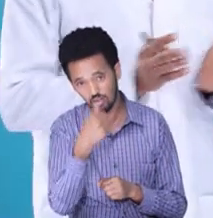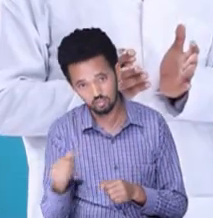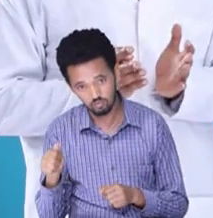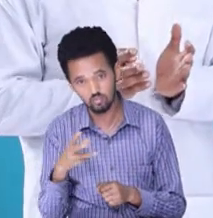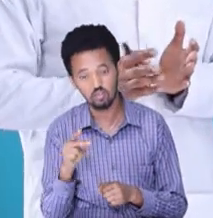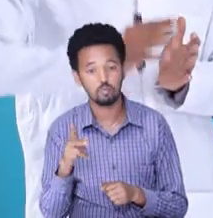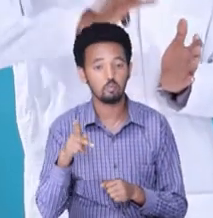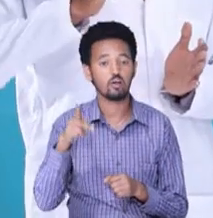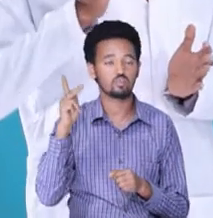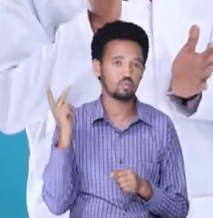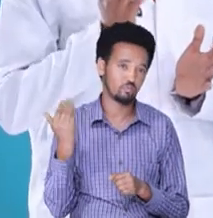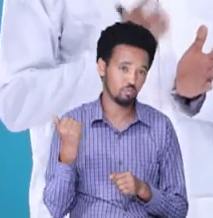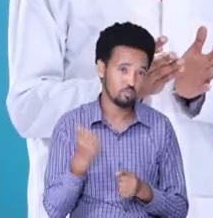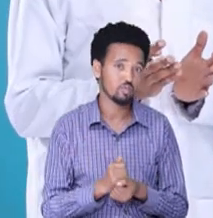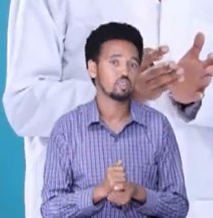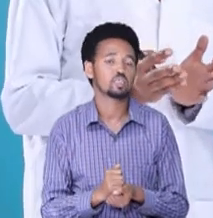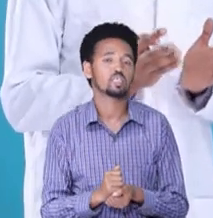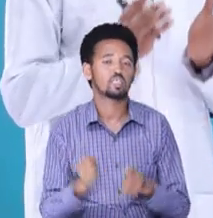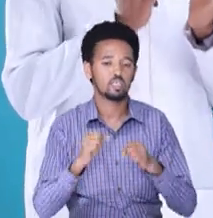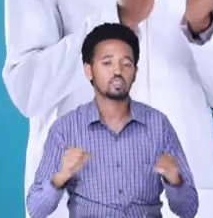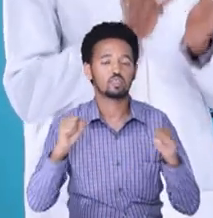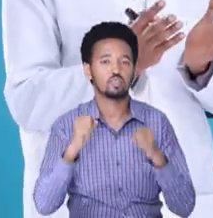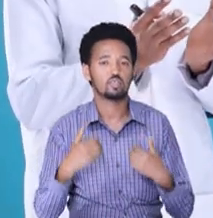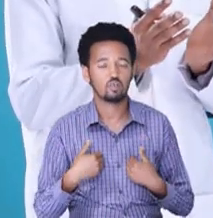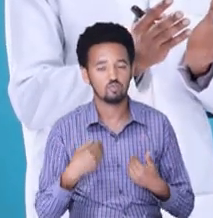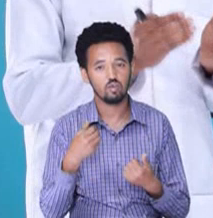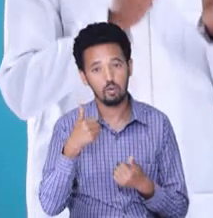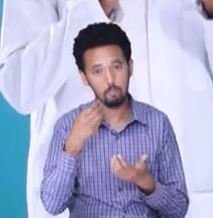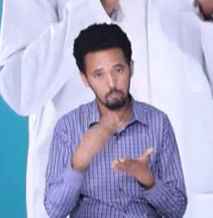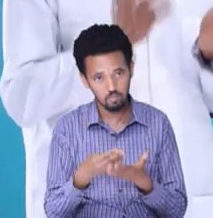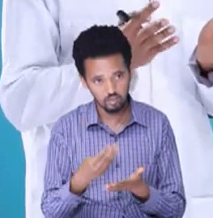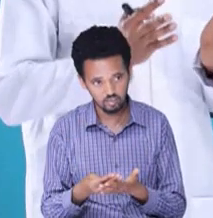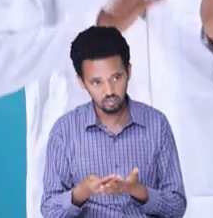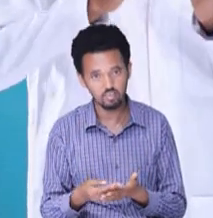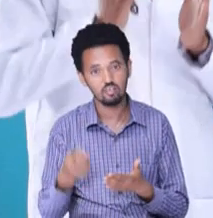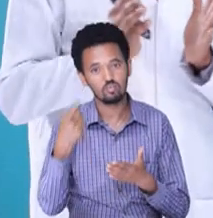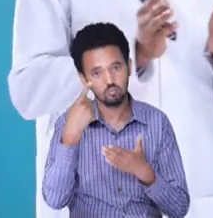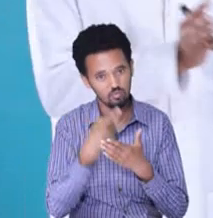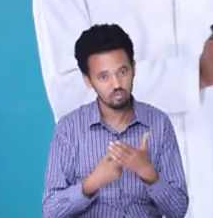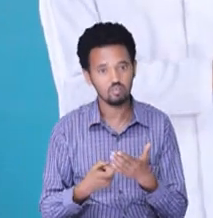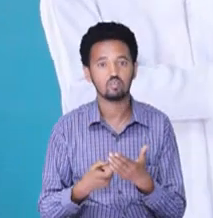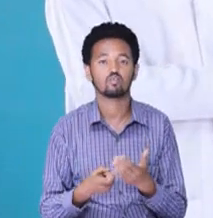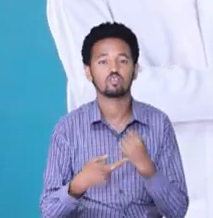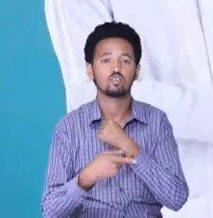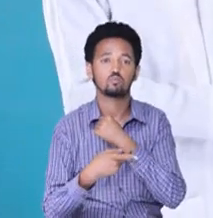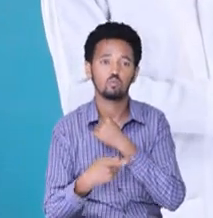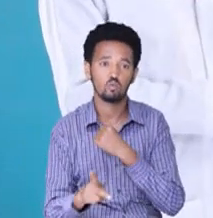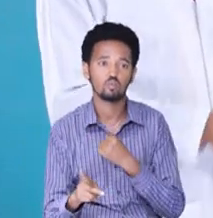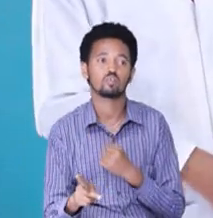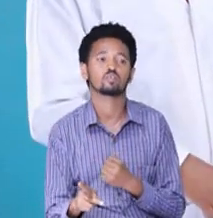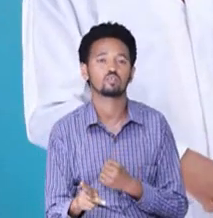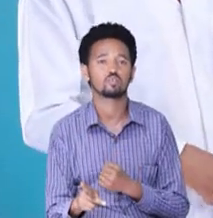passive citizen. The active citizens have money, they pay tax and involved in the politics, while